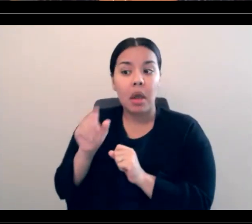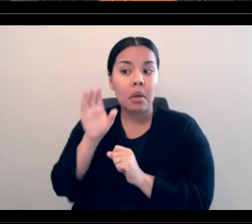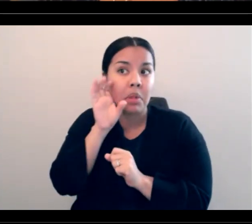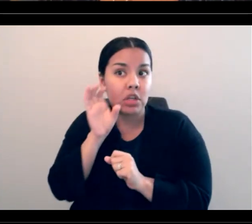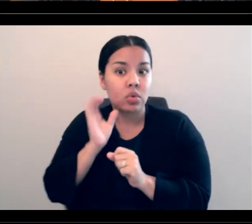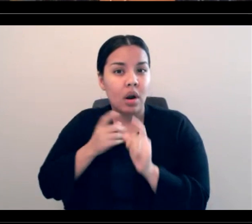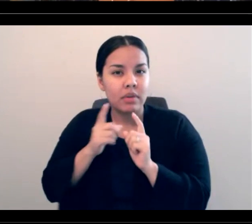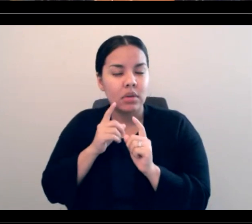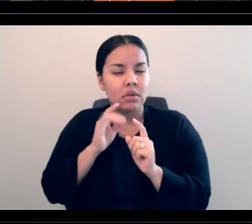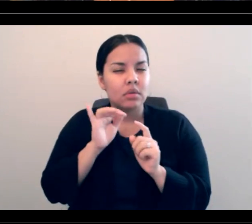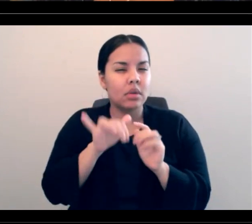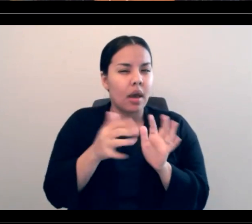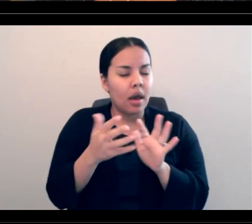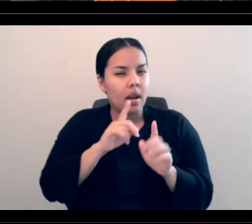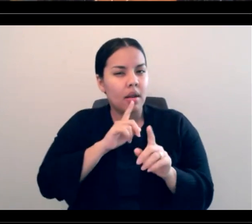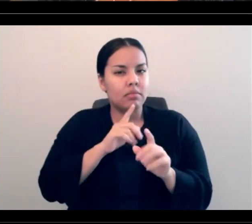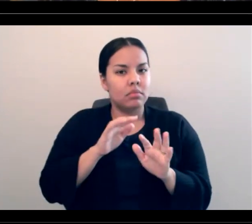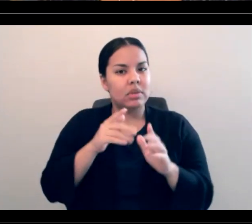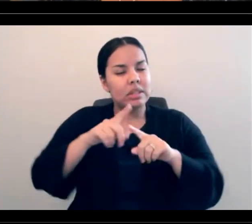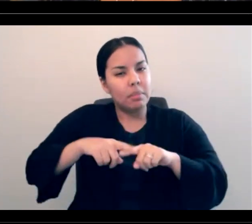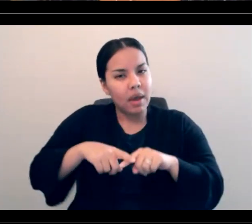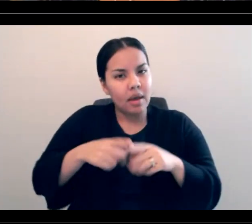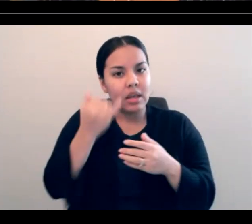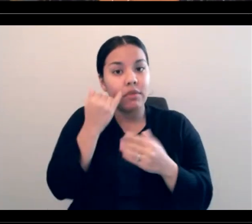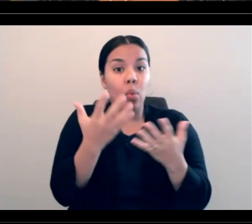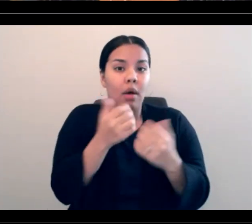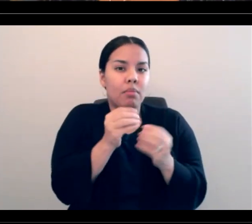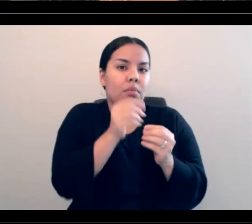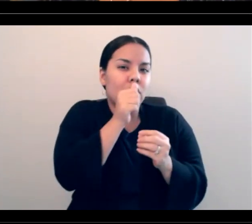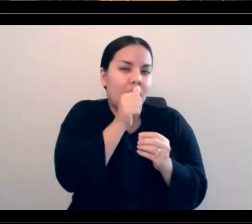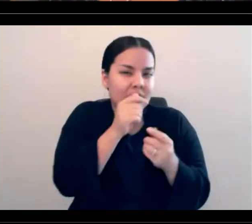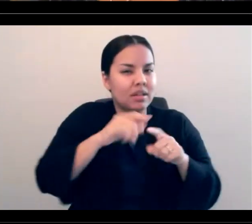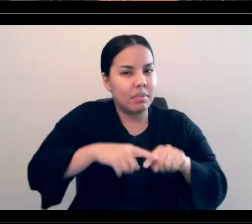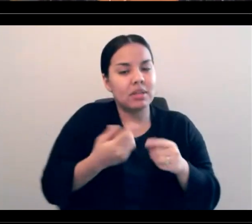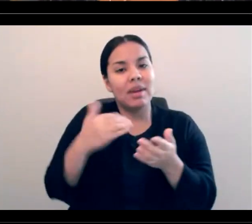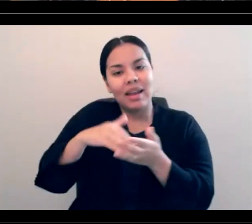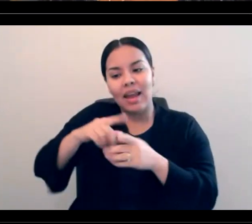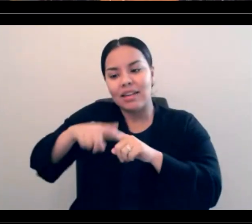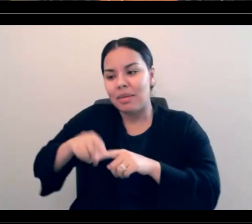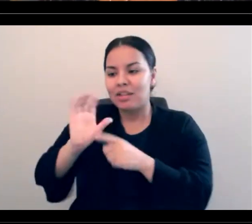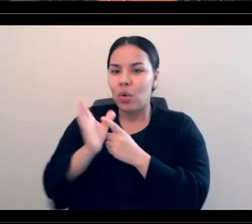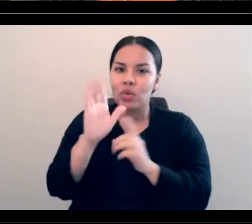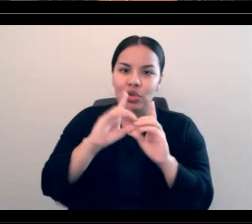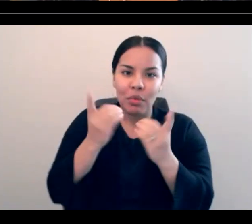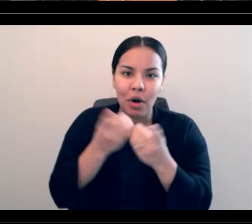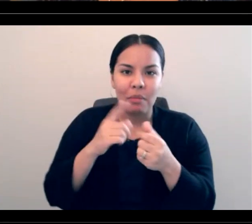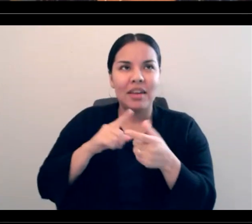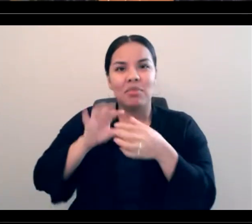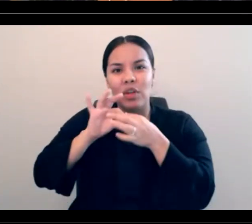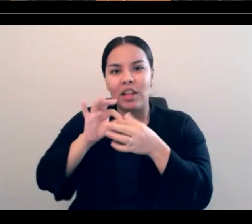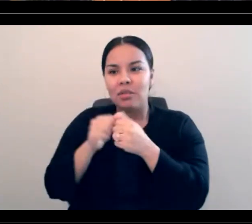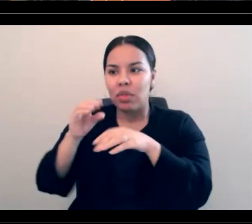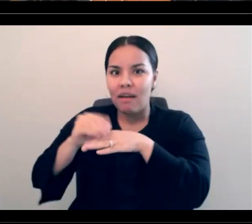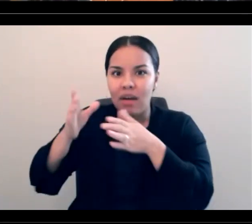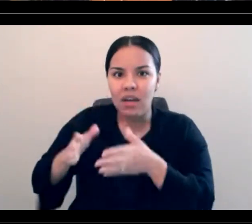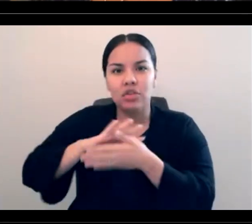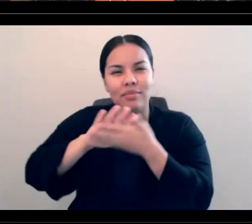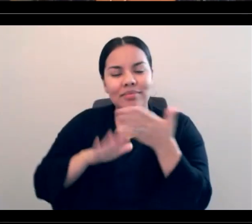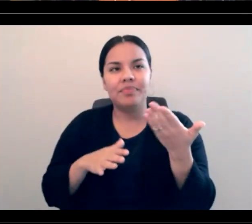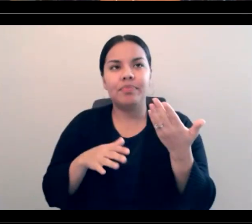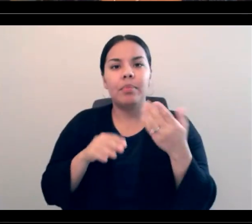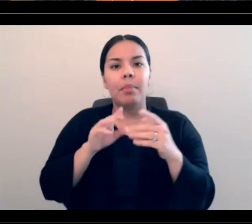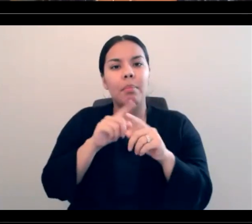might be the one that I would use. And of course, that does depend on your relationship with your advisor and the culture of your department and things like that. But you do remember that